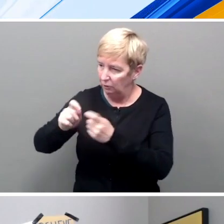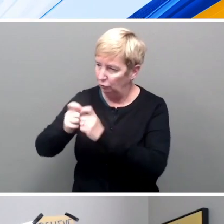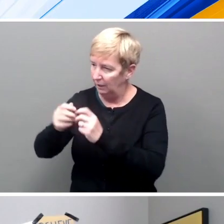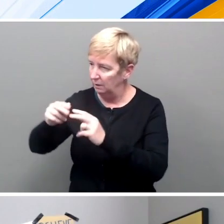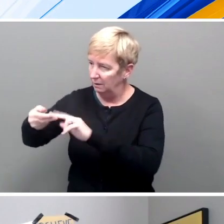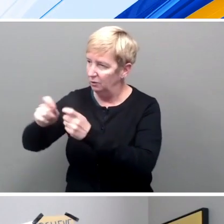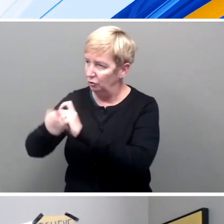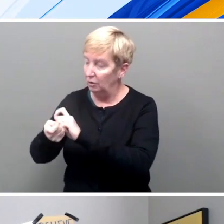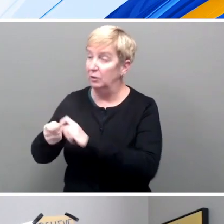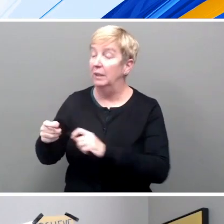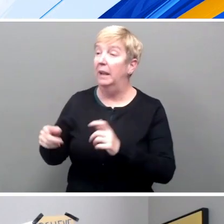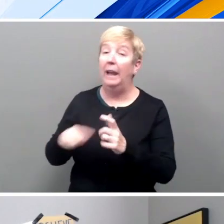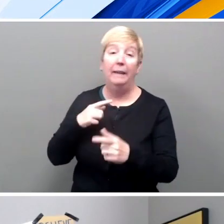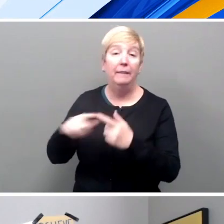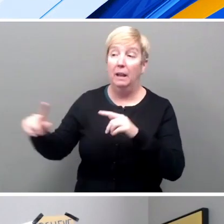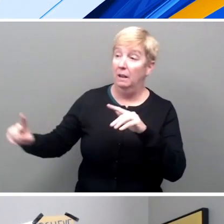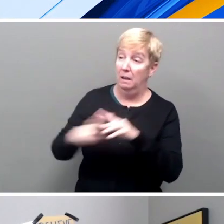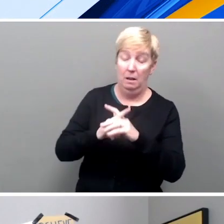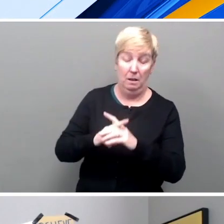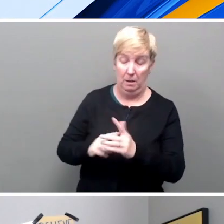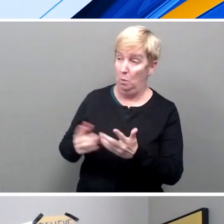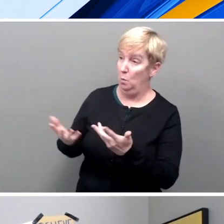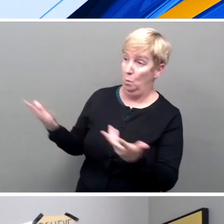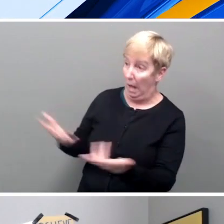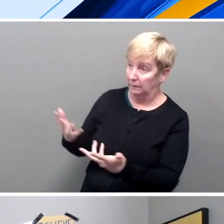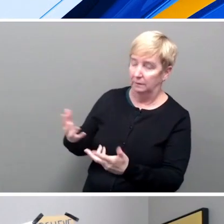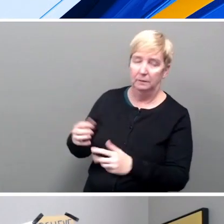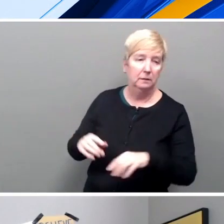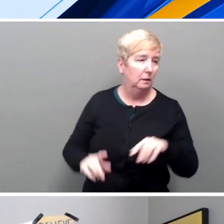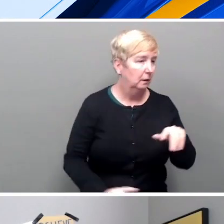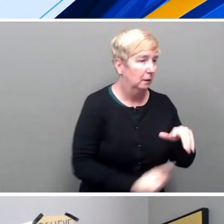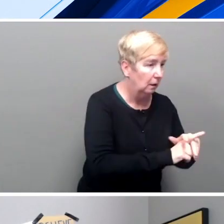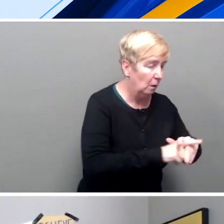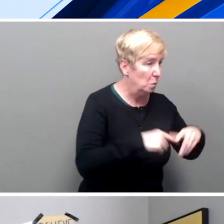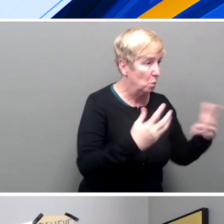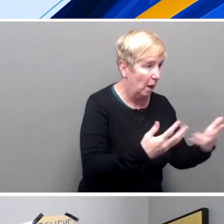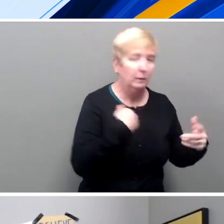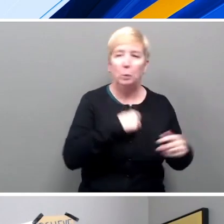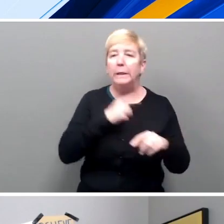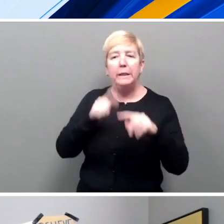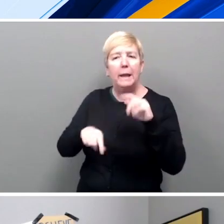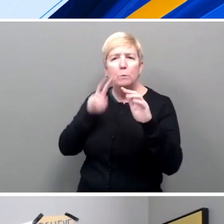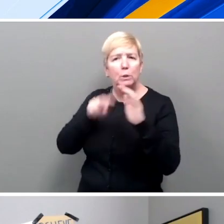cards that could certainly impact